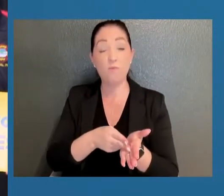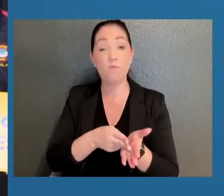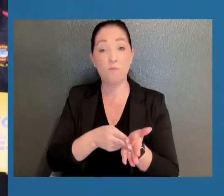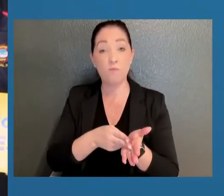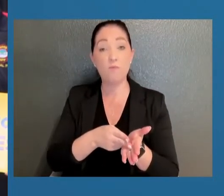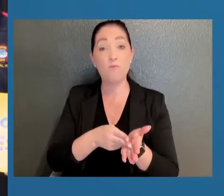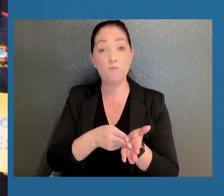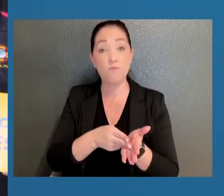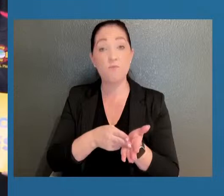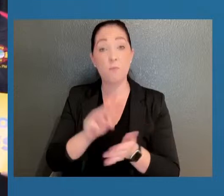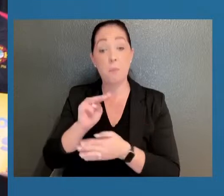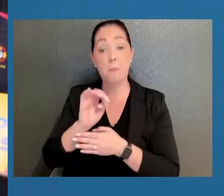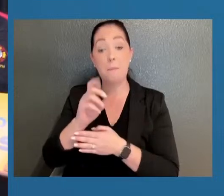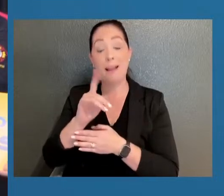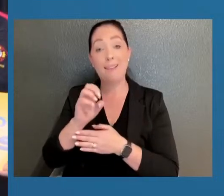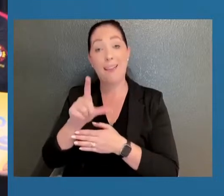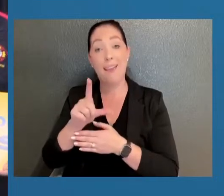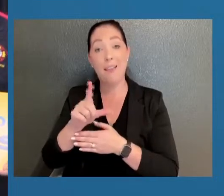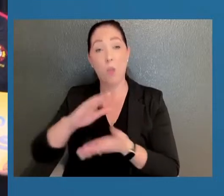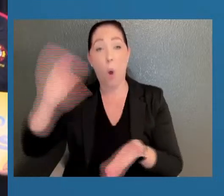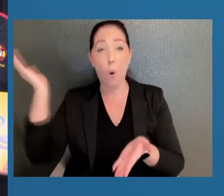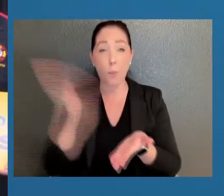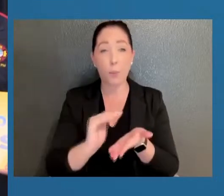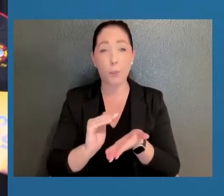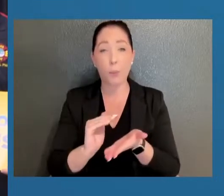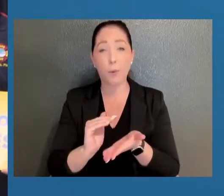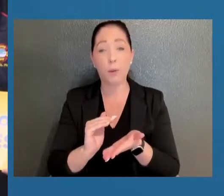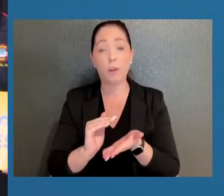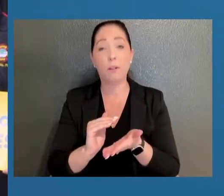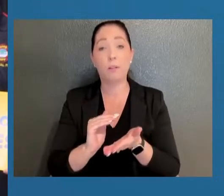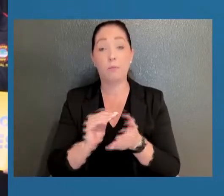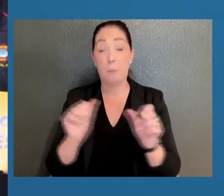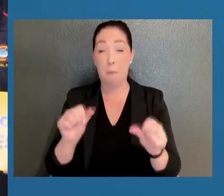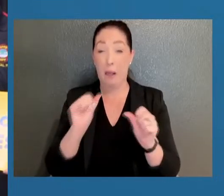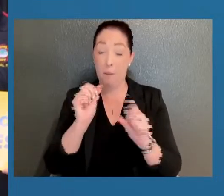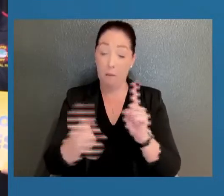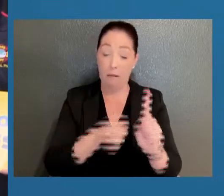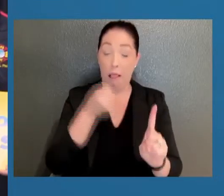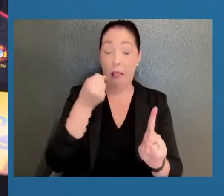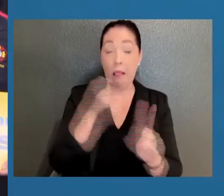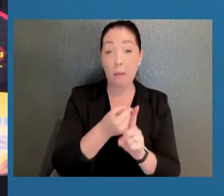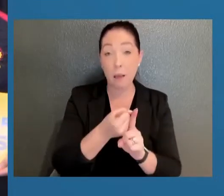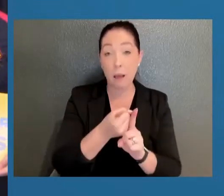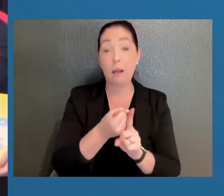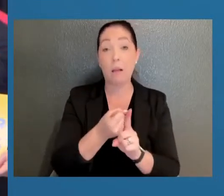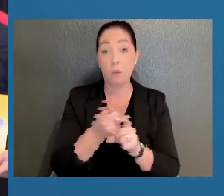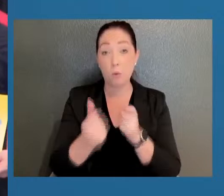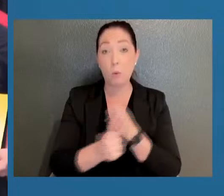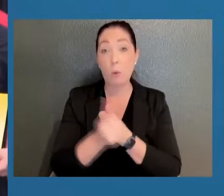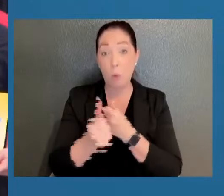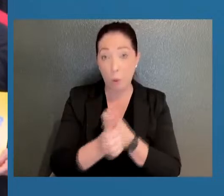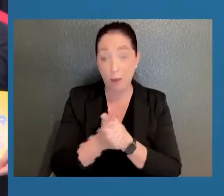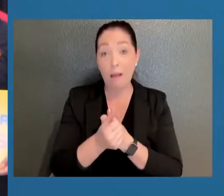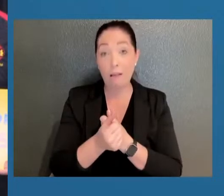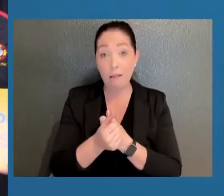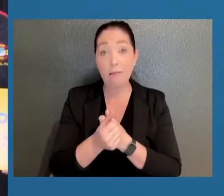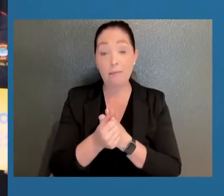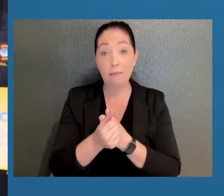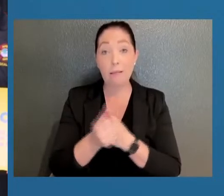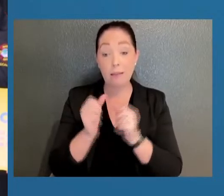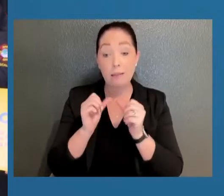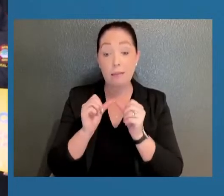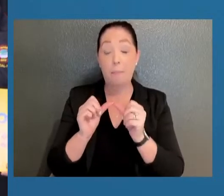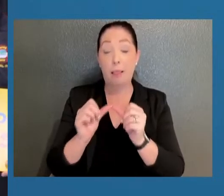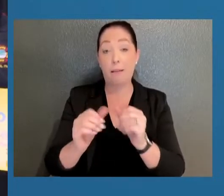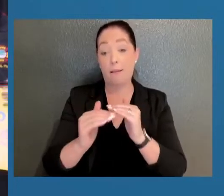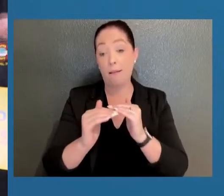to Medicaid and the potential impact that threaten the health and stability of millions of Americans